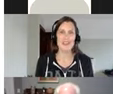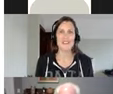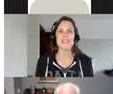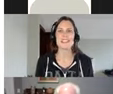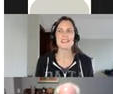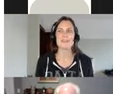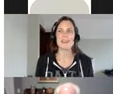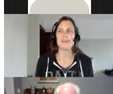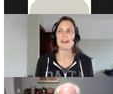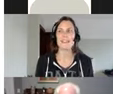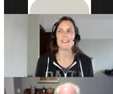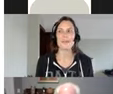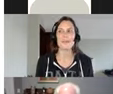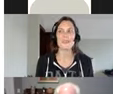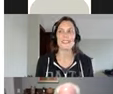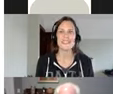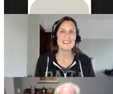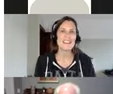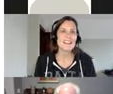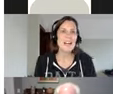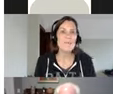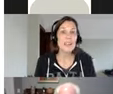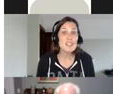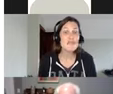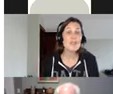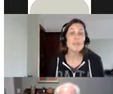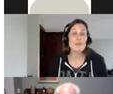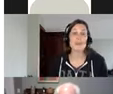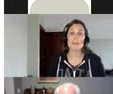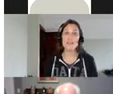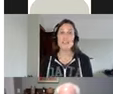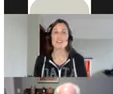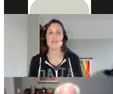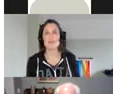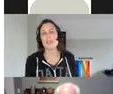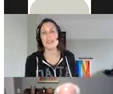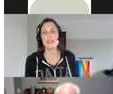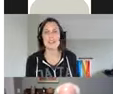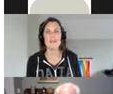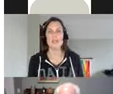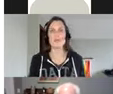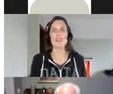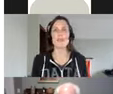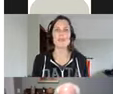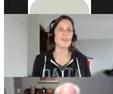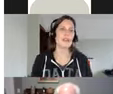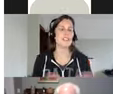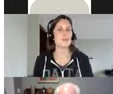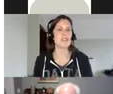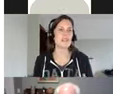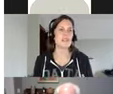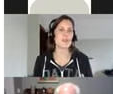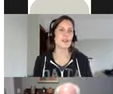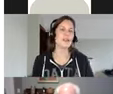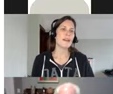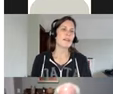other characteristics that we know about in the world. And this is really important. I mean, if I had screwed with these visual cues, you know, if I had